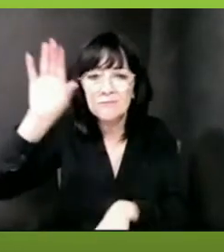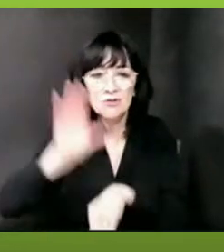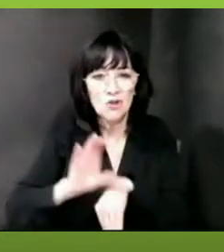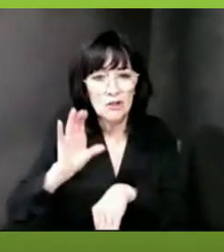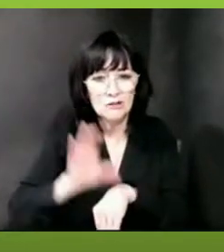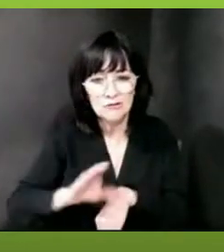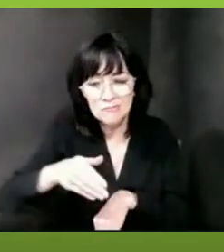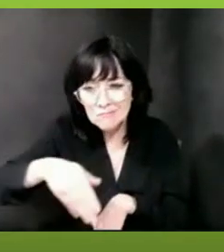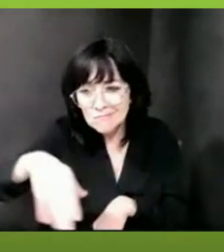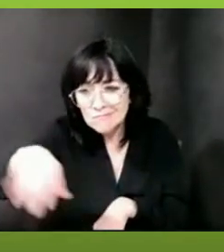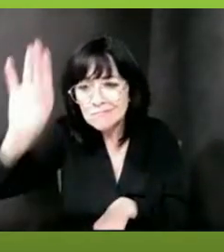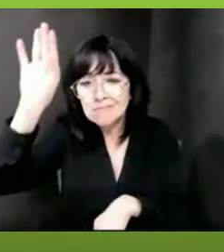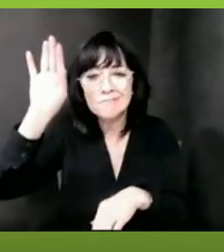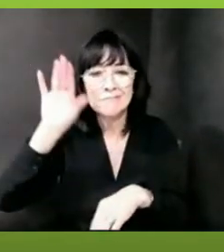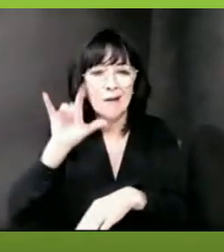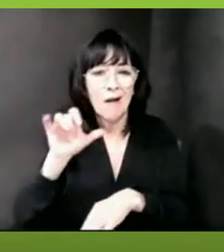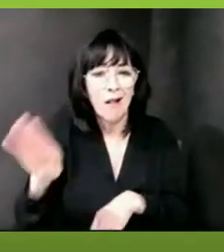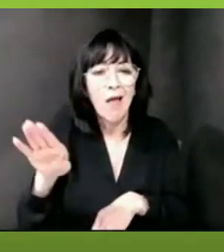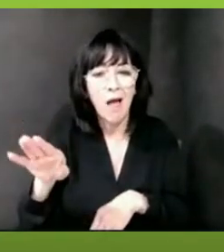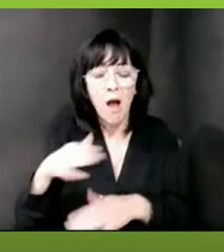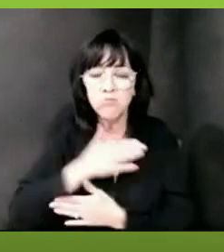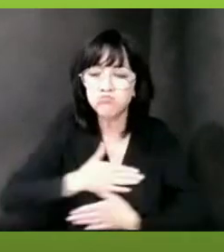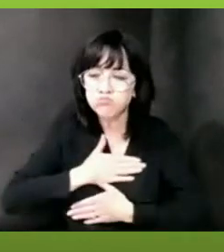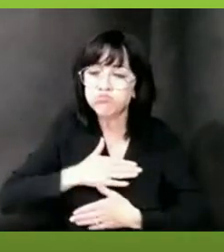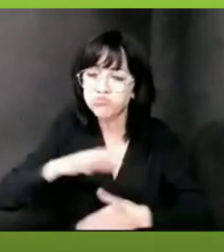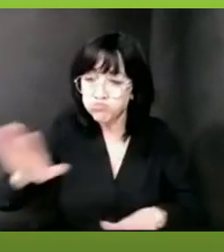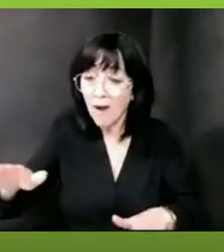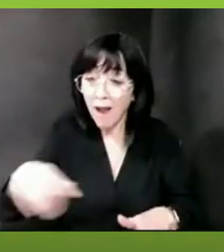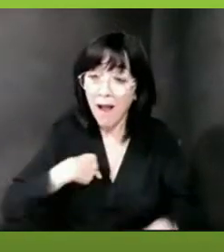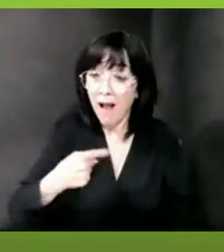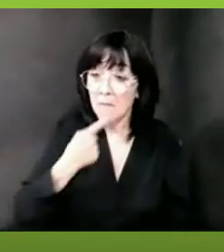Like, it's just, so they've